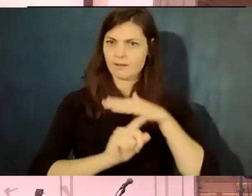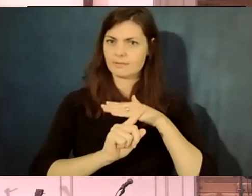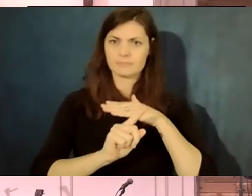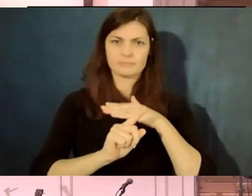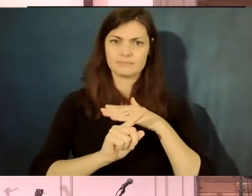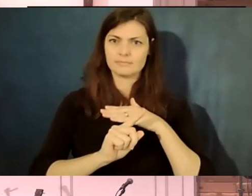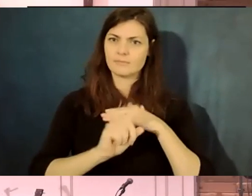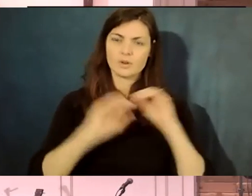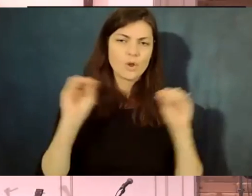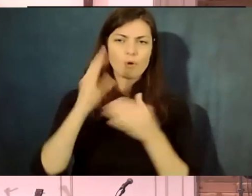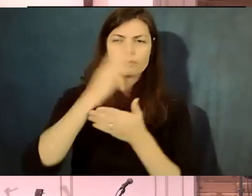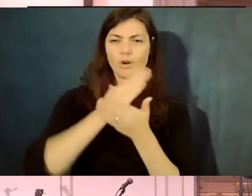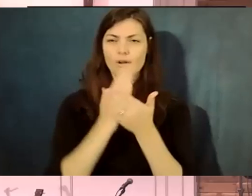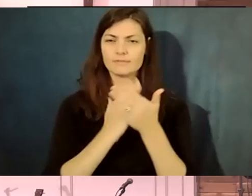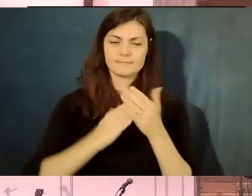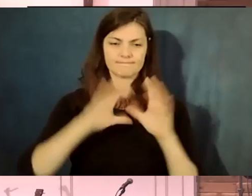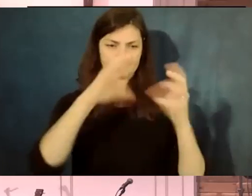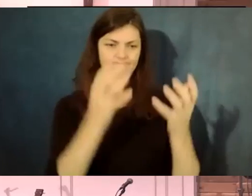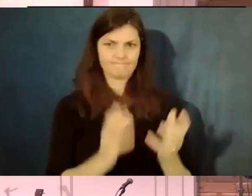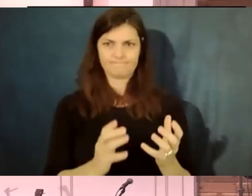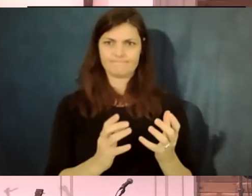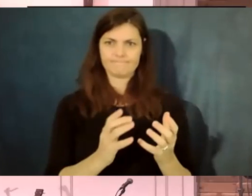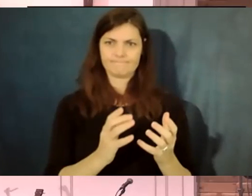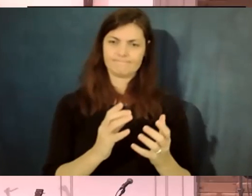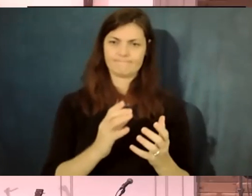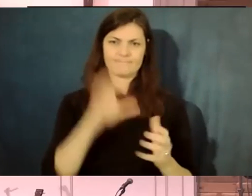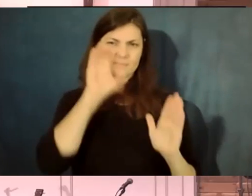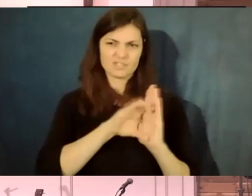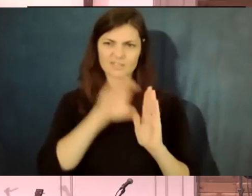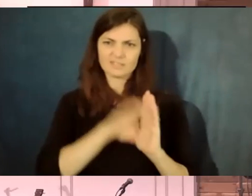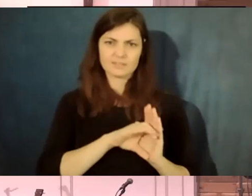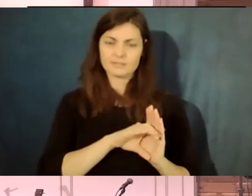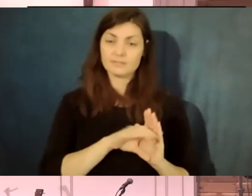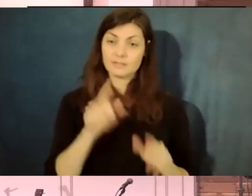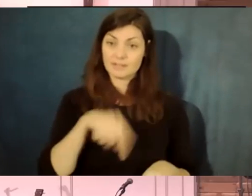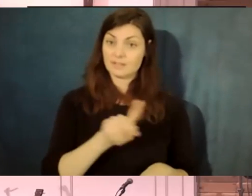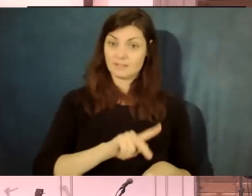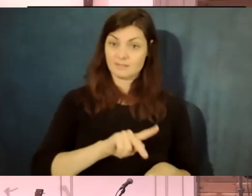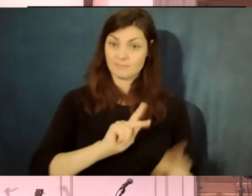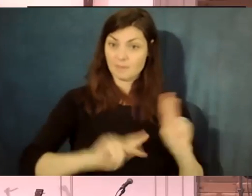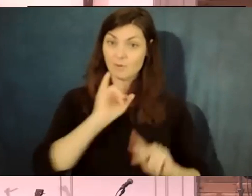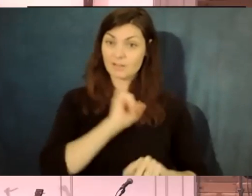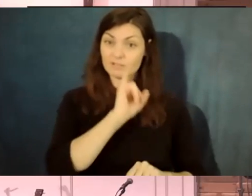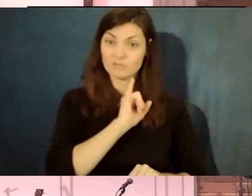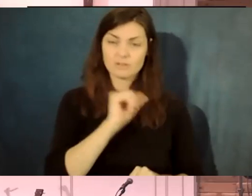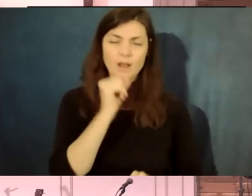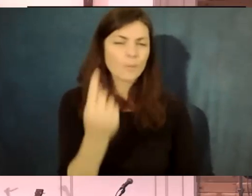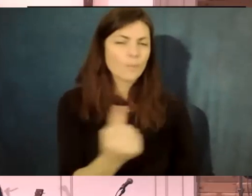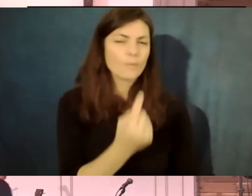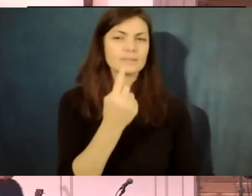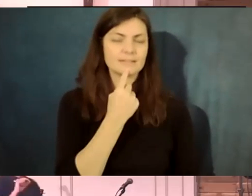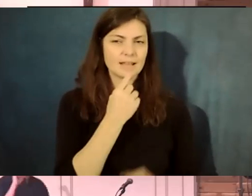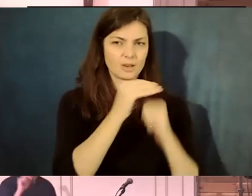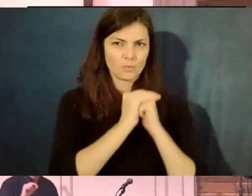They didn't just say, hey, we're going to abandon God, we're going to do our own thing. We're going to worship other gods. I don't believe that's what's going on here. They wanted